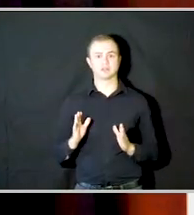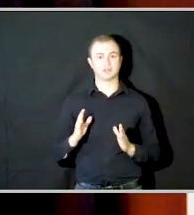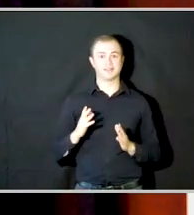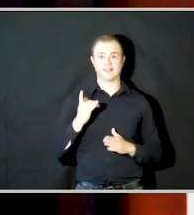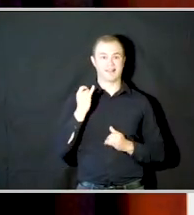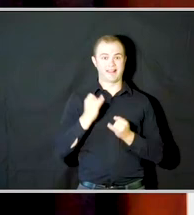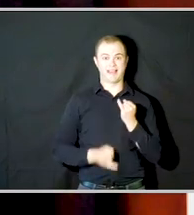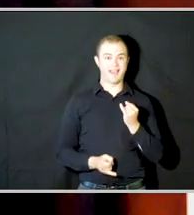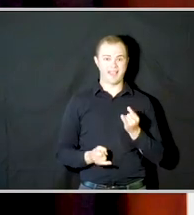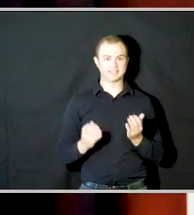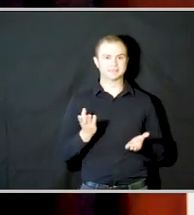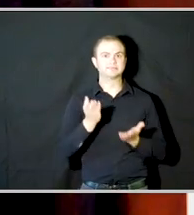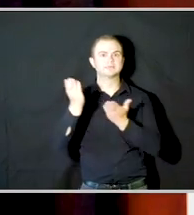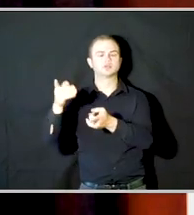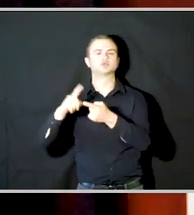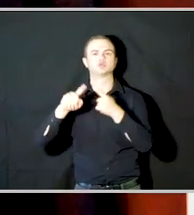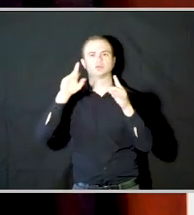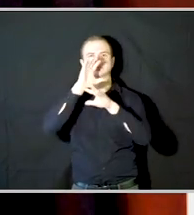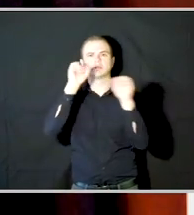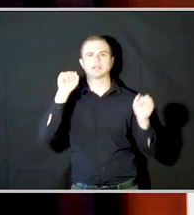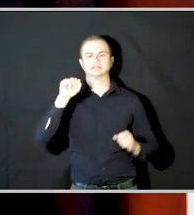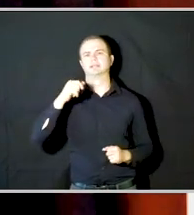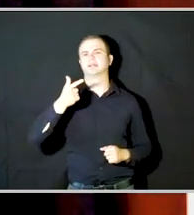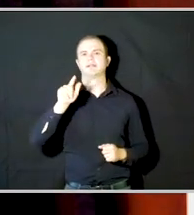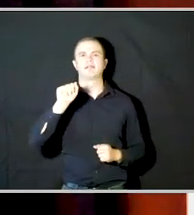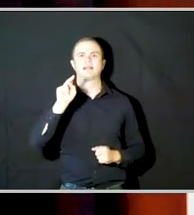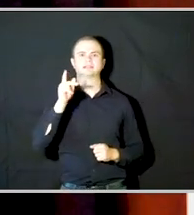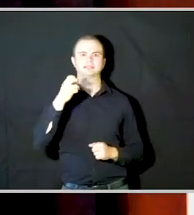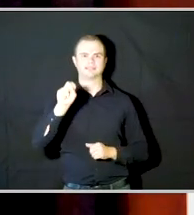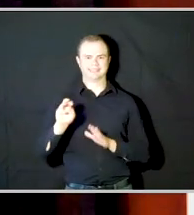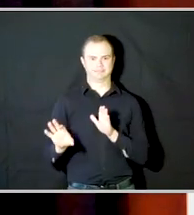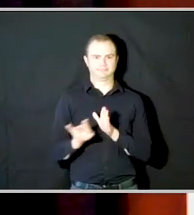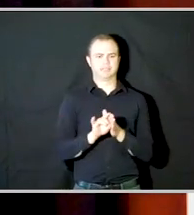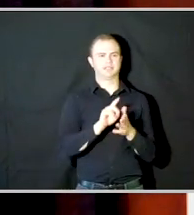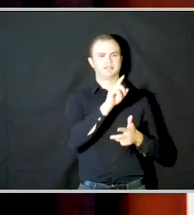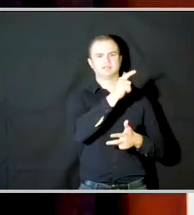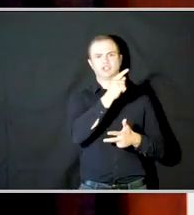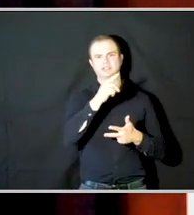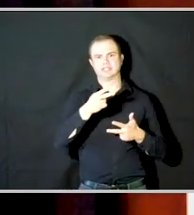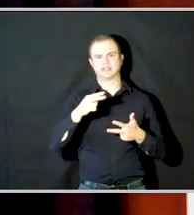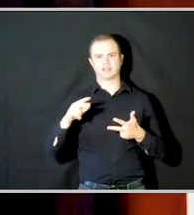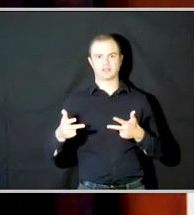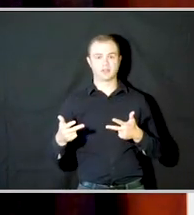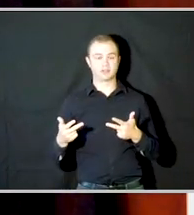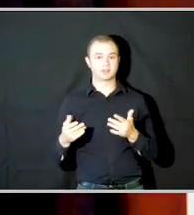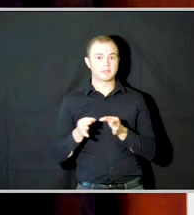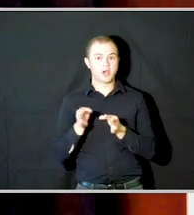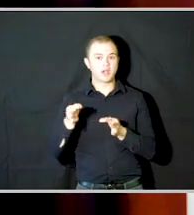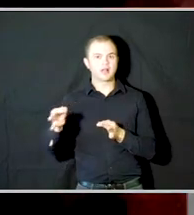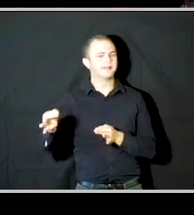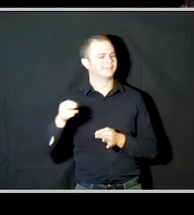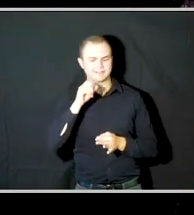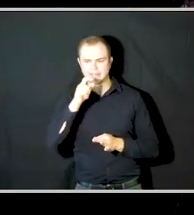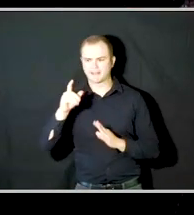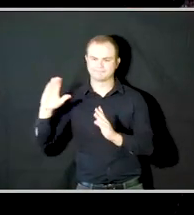first, second, and third place winners. Without further ado, I'd like to welcome President Glandon to the stage.